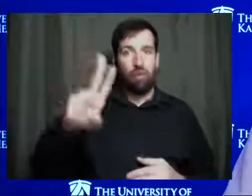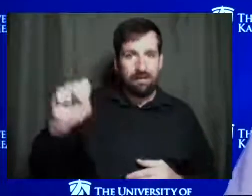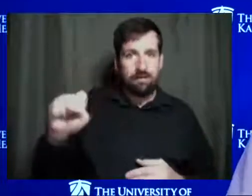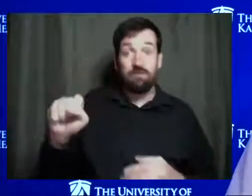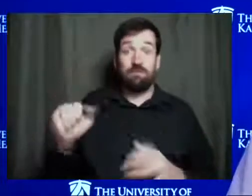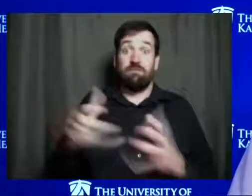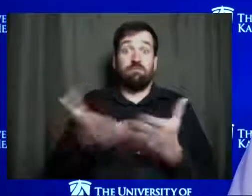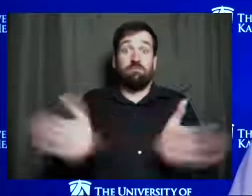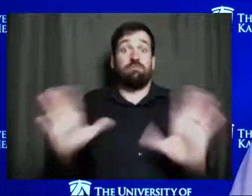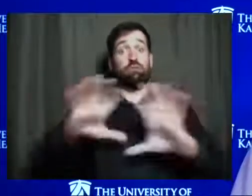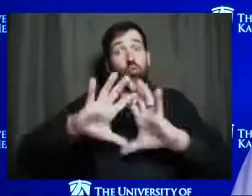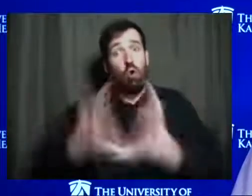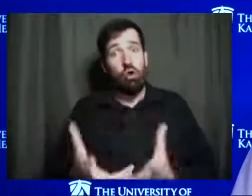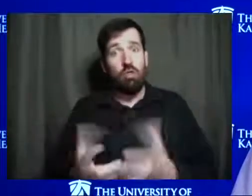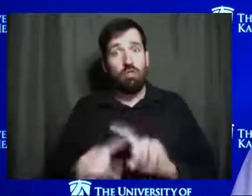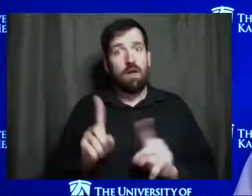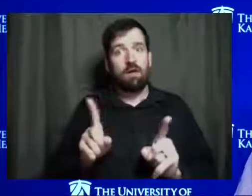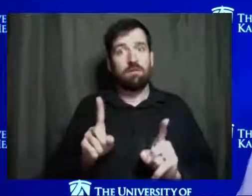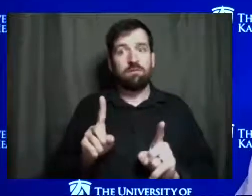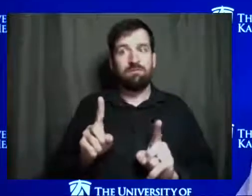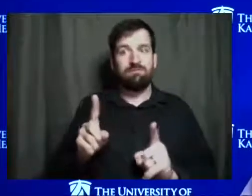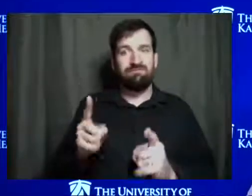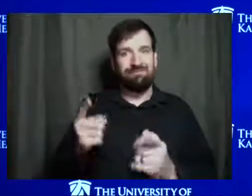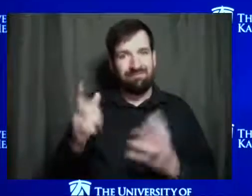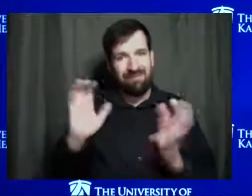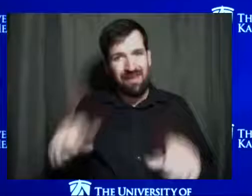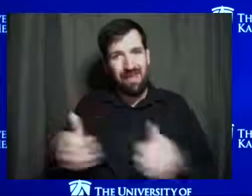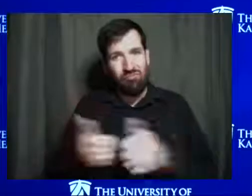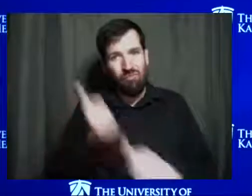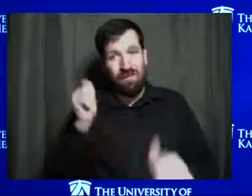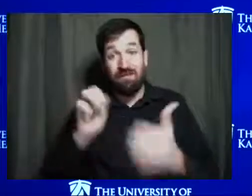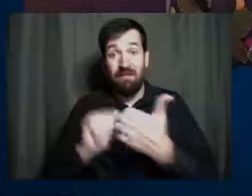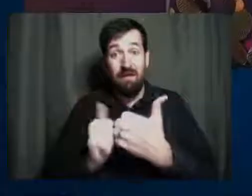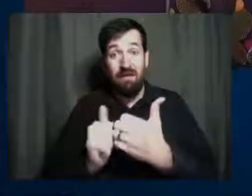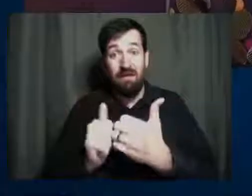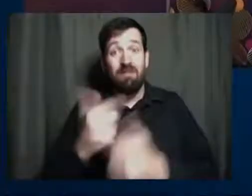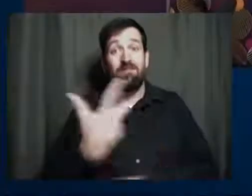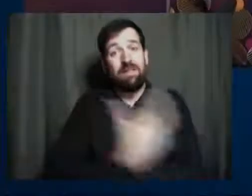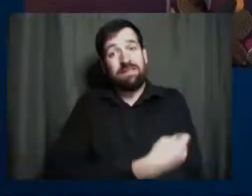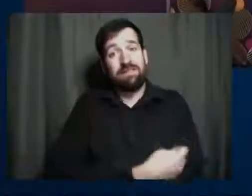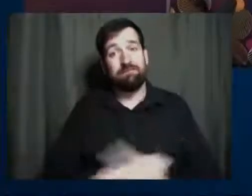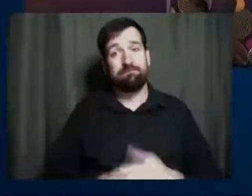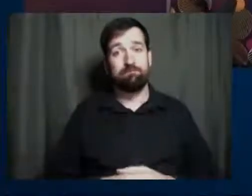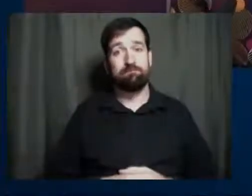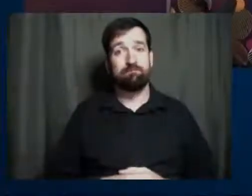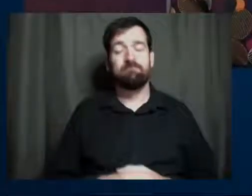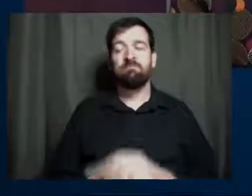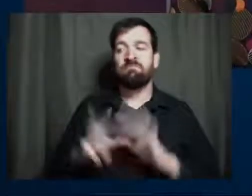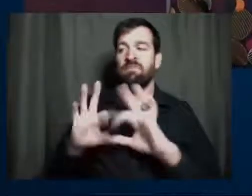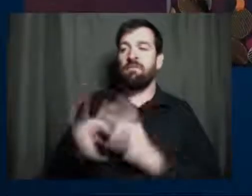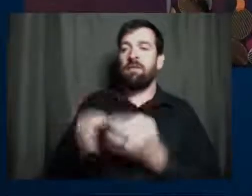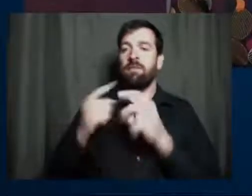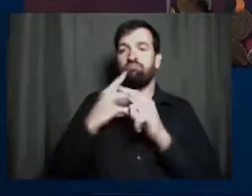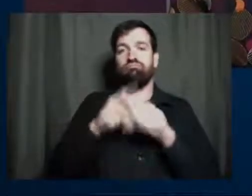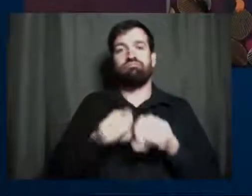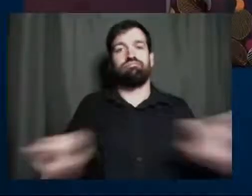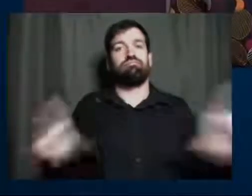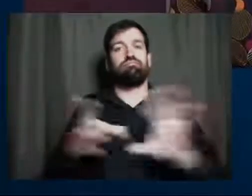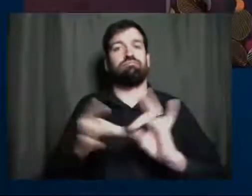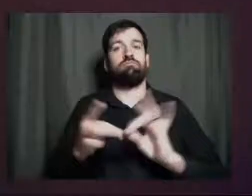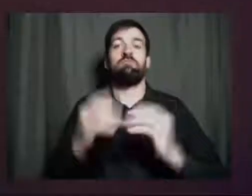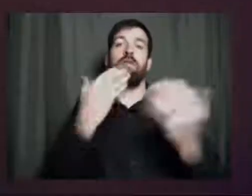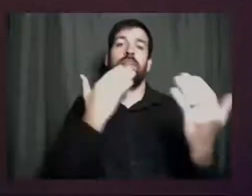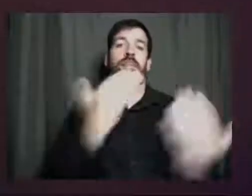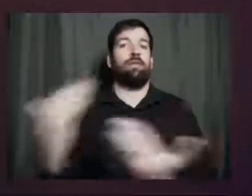we know a good way to help prevent that, and that is through vaccination. And the family put out a statement today saying that we want to thank the medical staff at